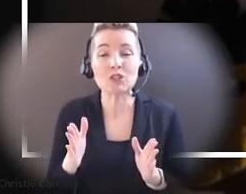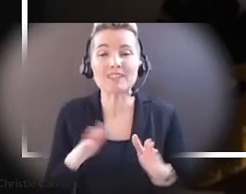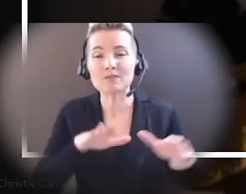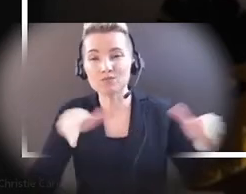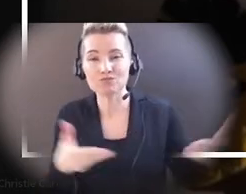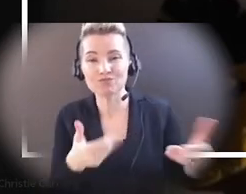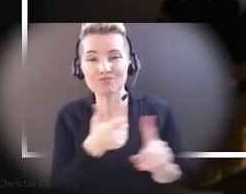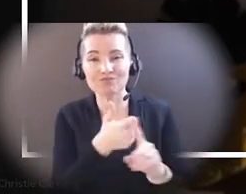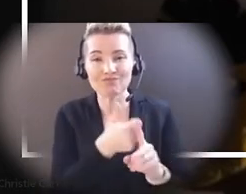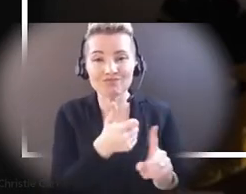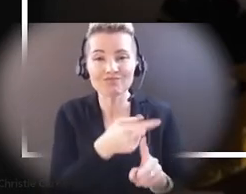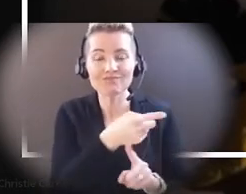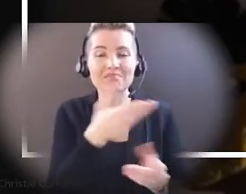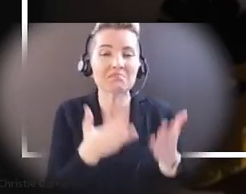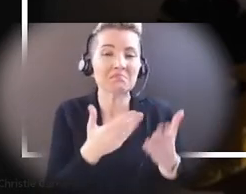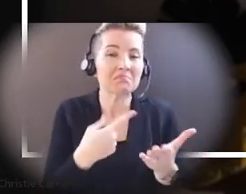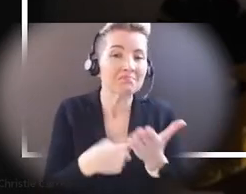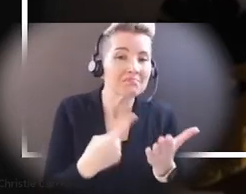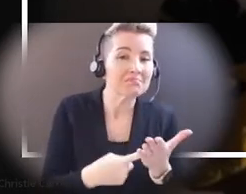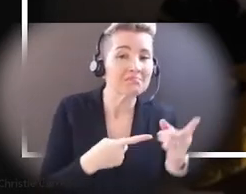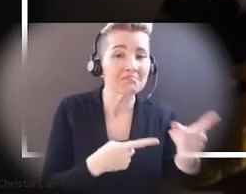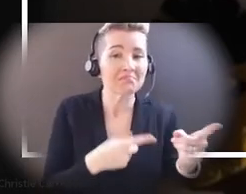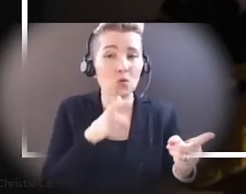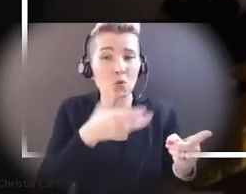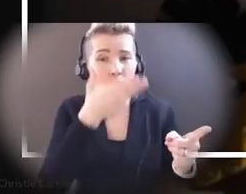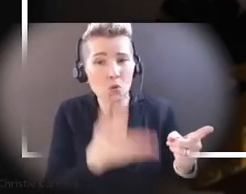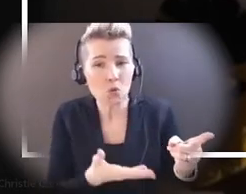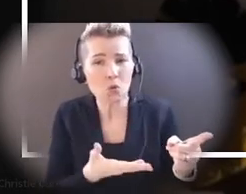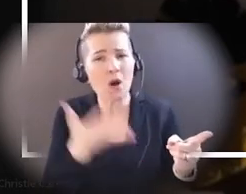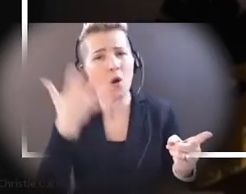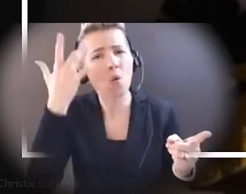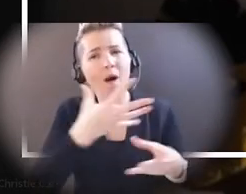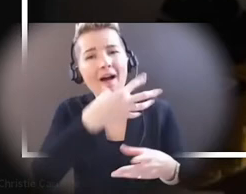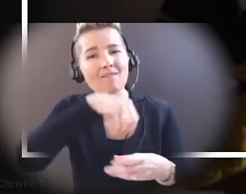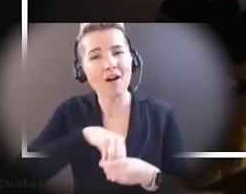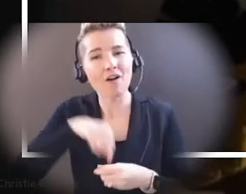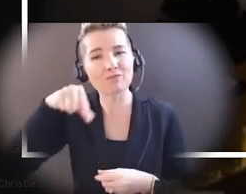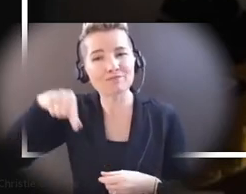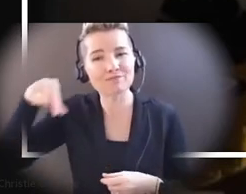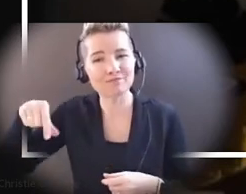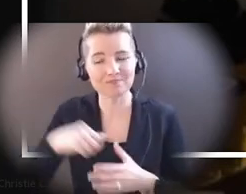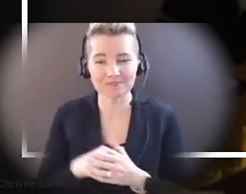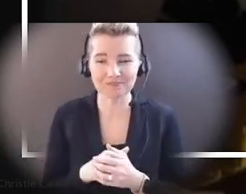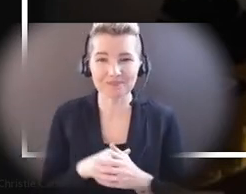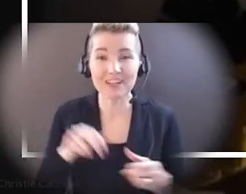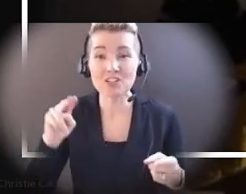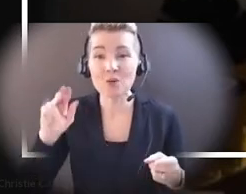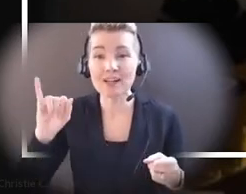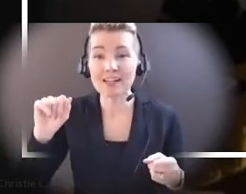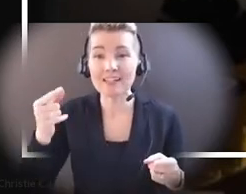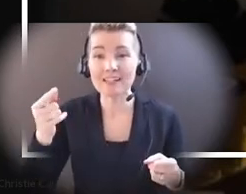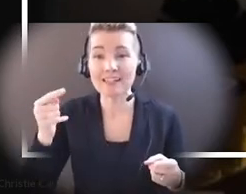and maybe a bit about why they got involved with Quarantine Capsule. So why don't we start off with Nightingale?